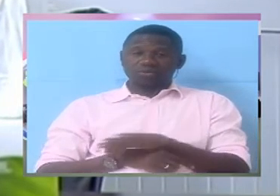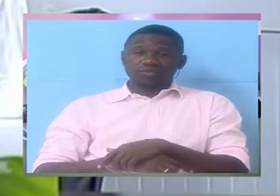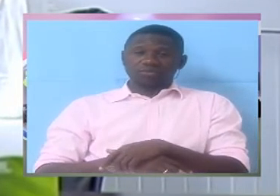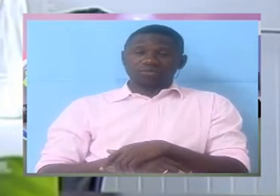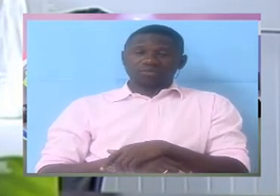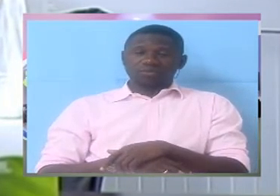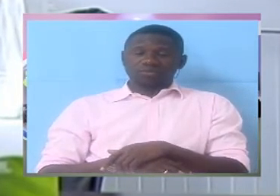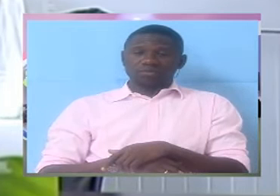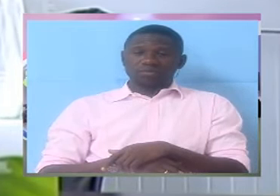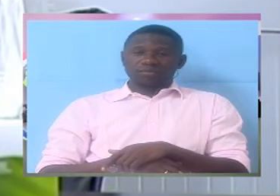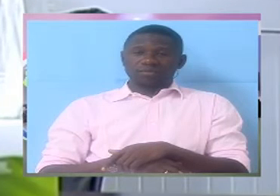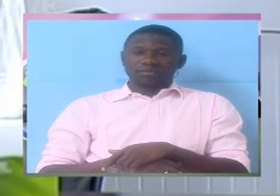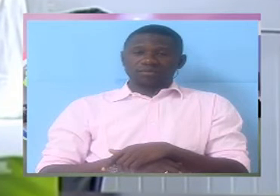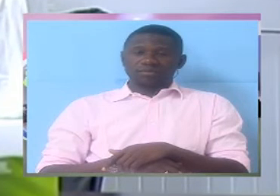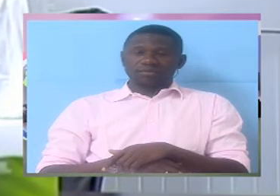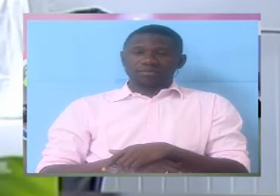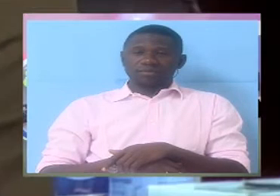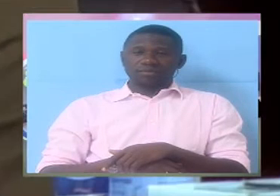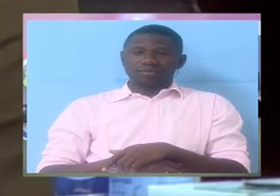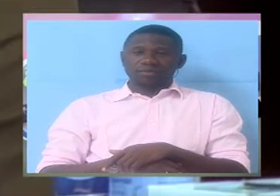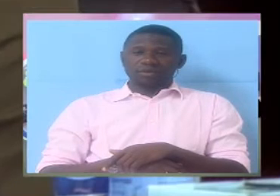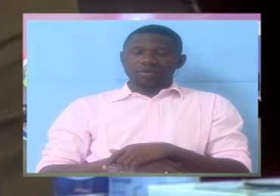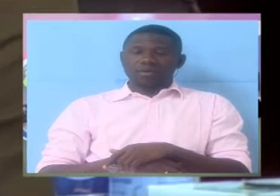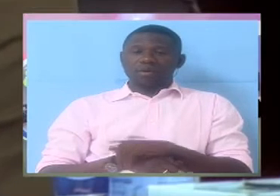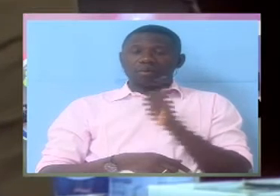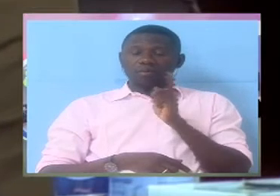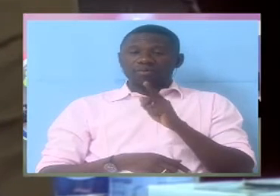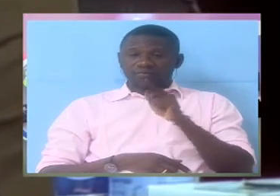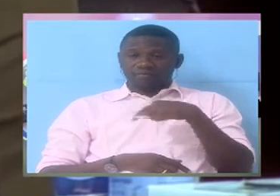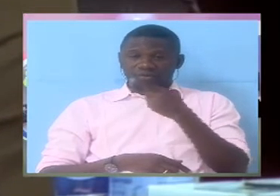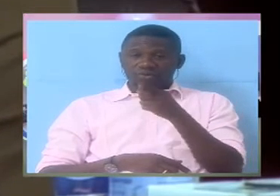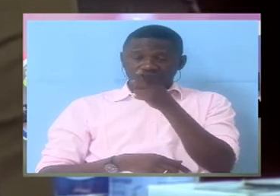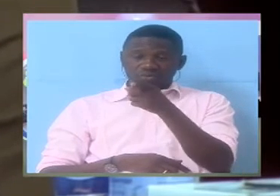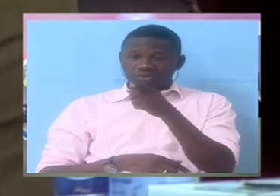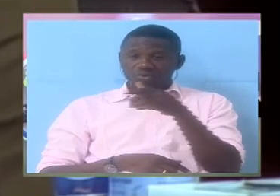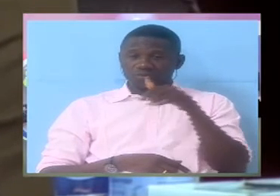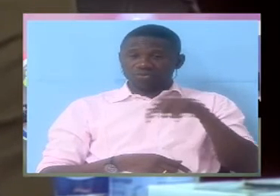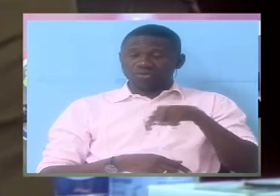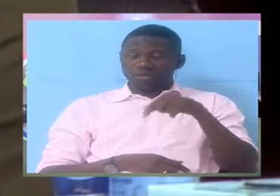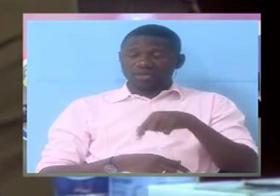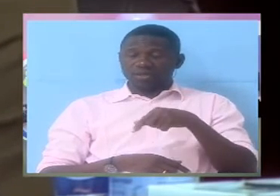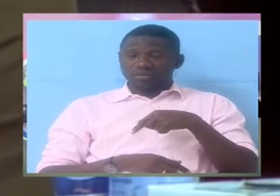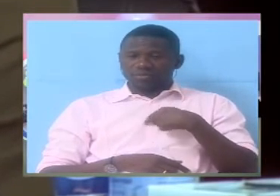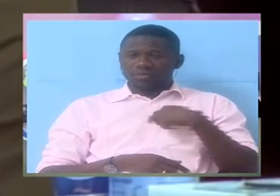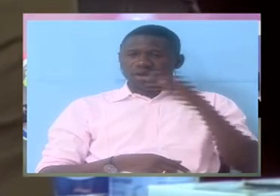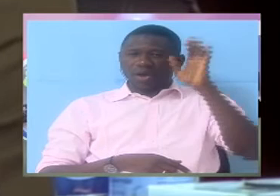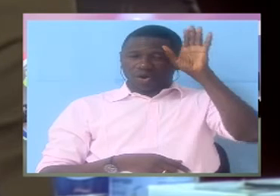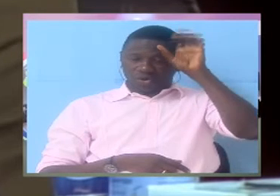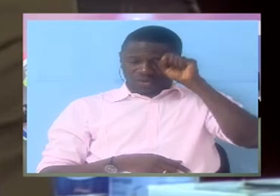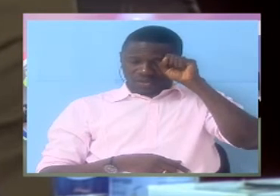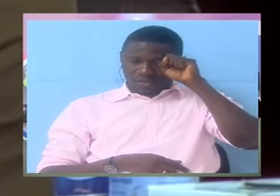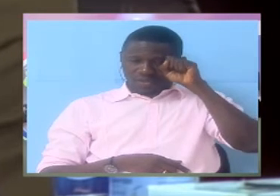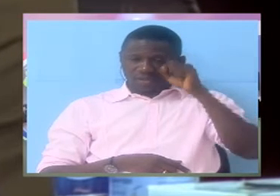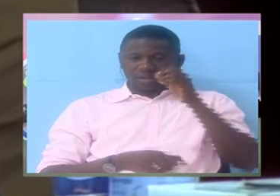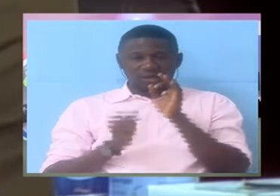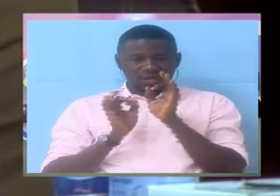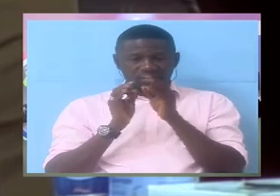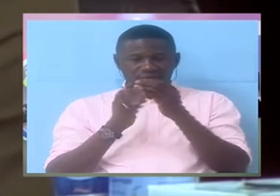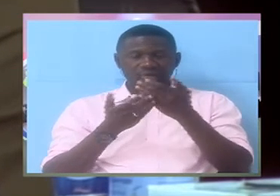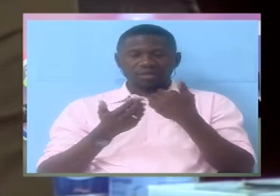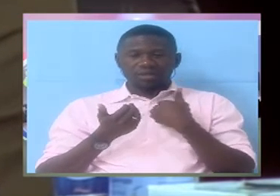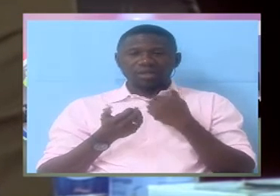ososo nola. But for you today, do I understand, tell me if I have left any